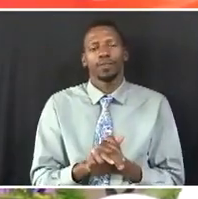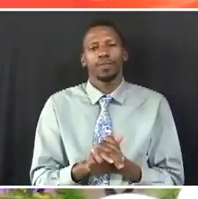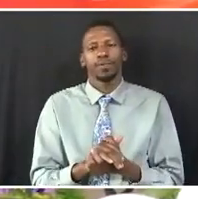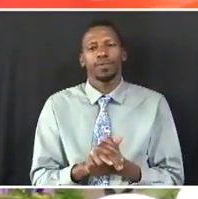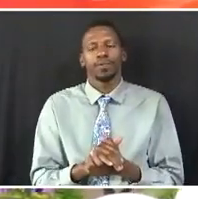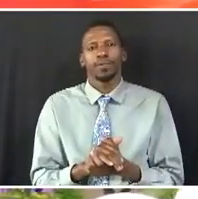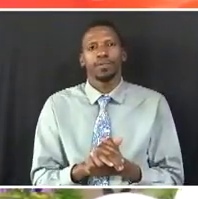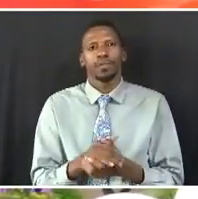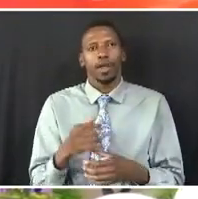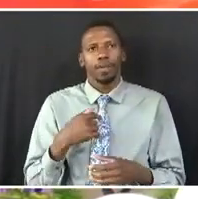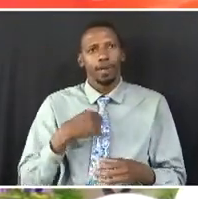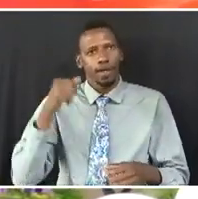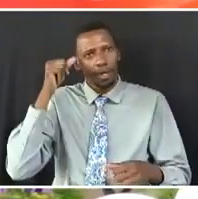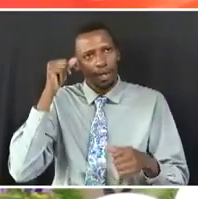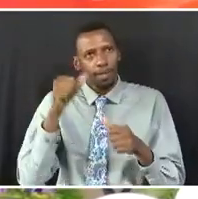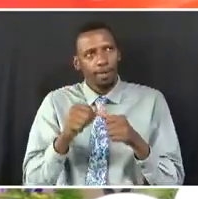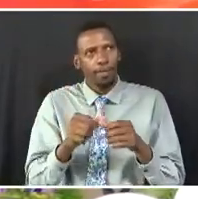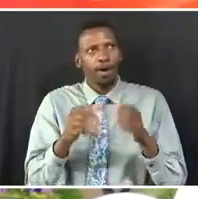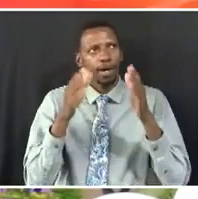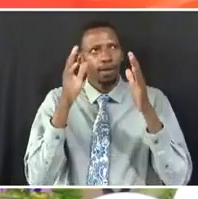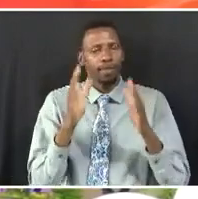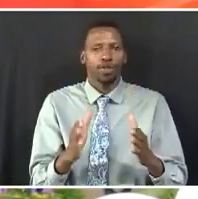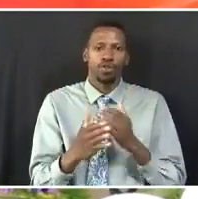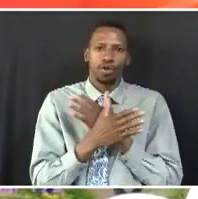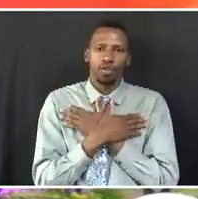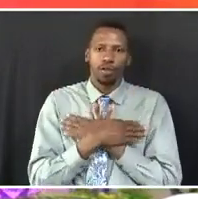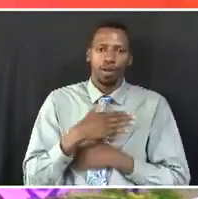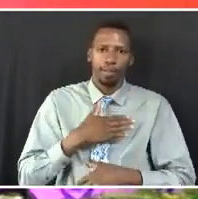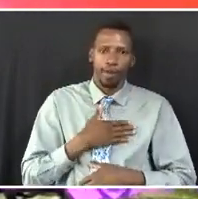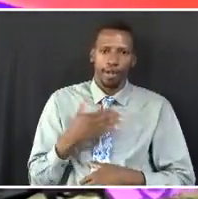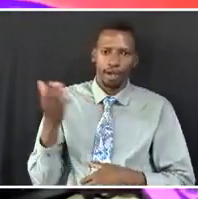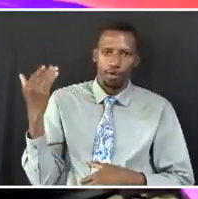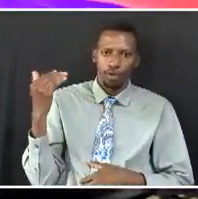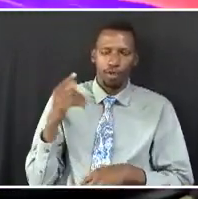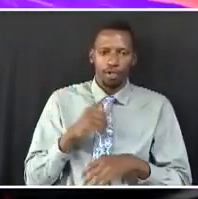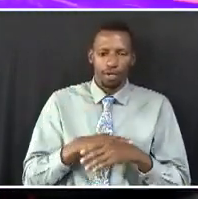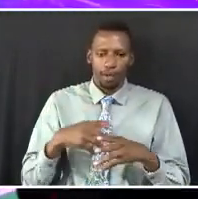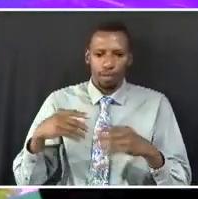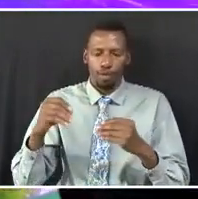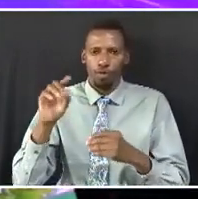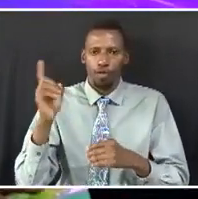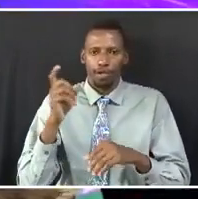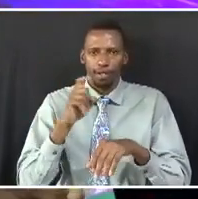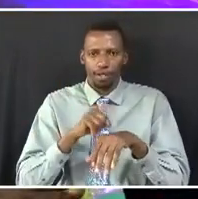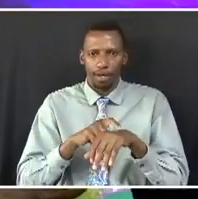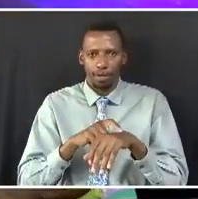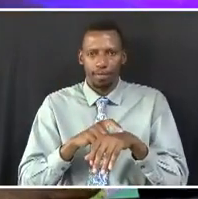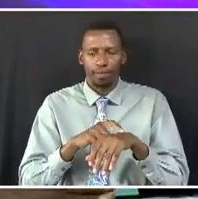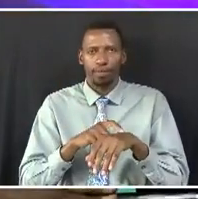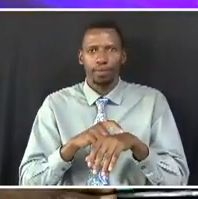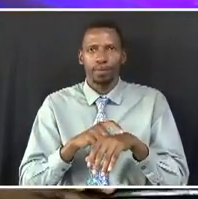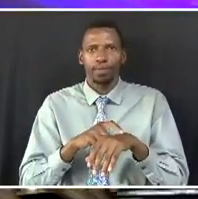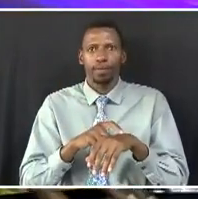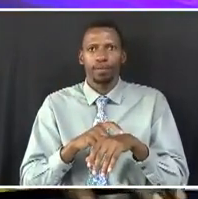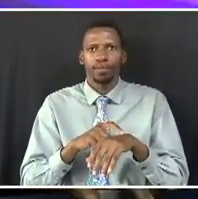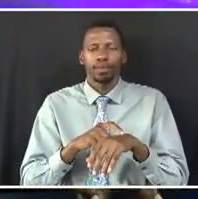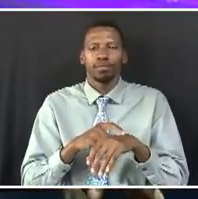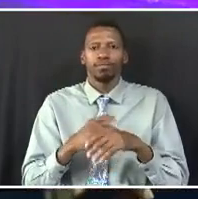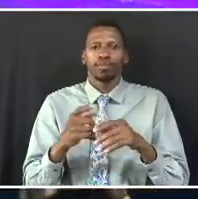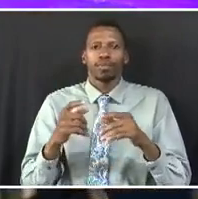That makes me remember someone, a friend of mine. When we were going for the first time to the Oshkosh Campori in